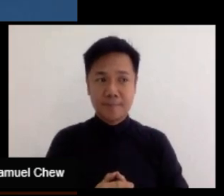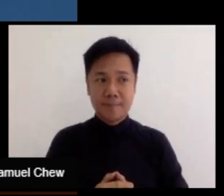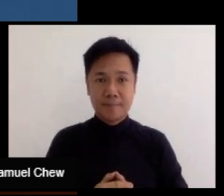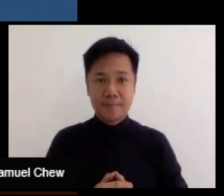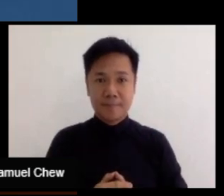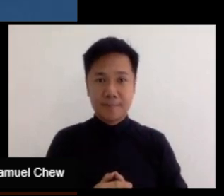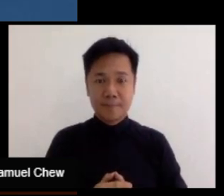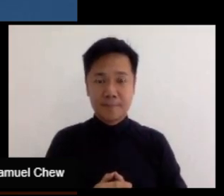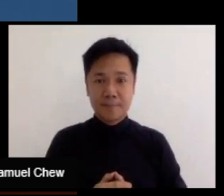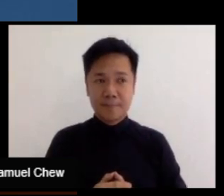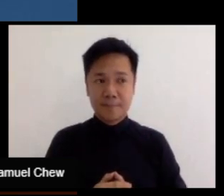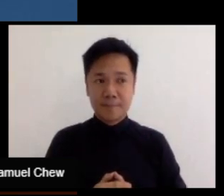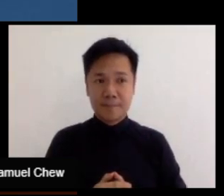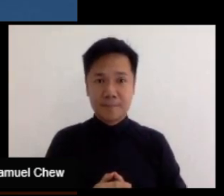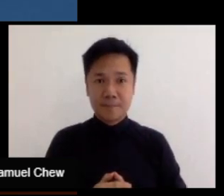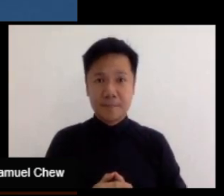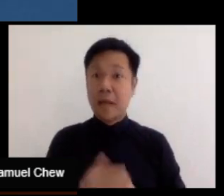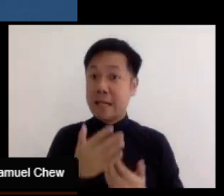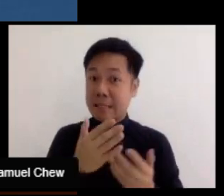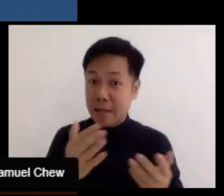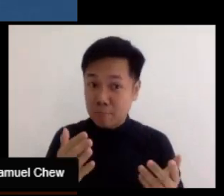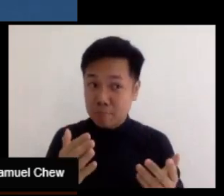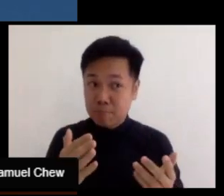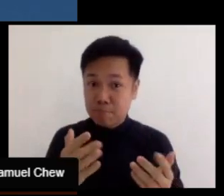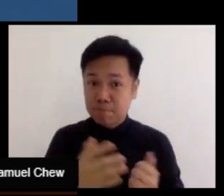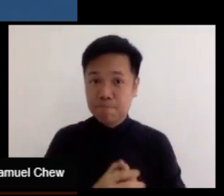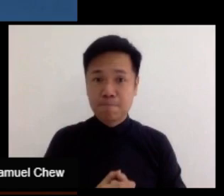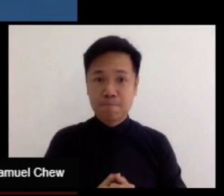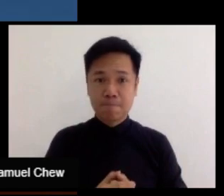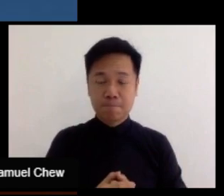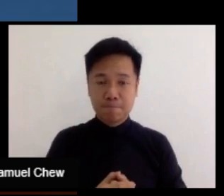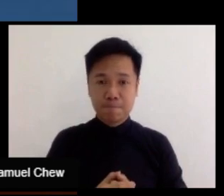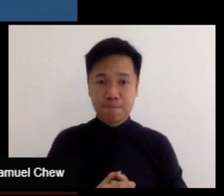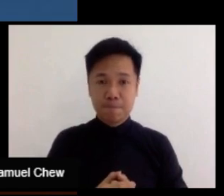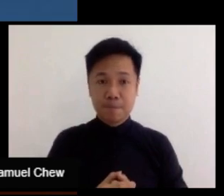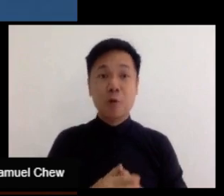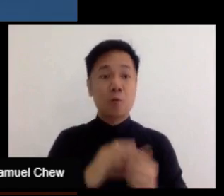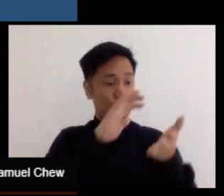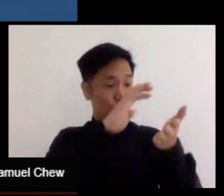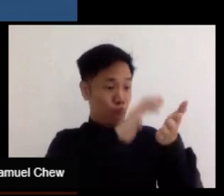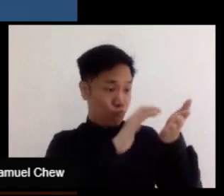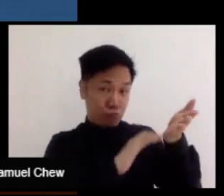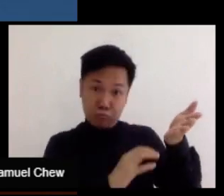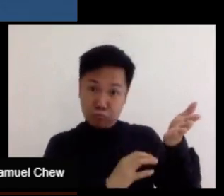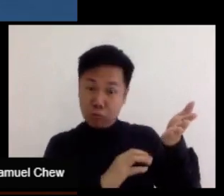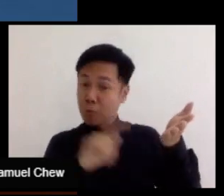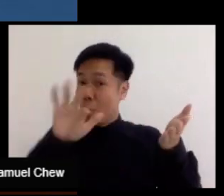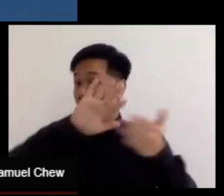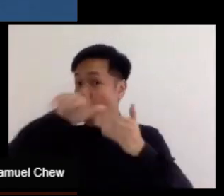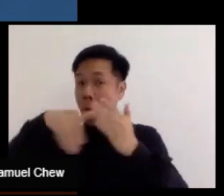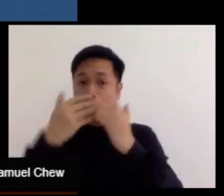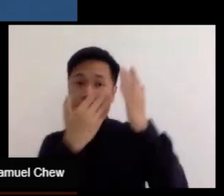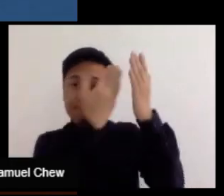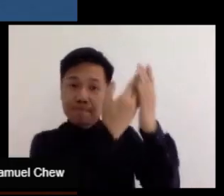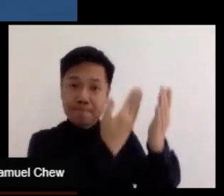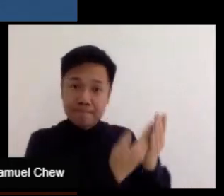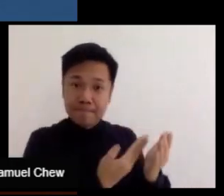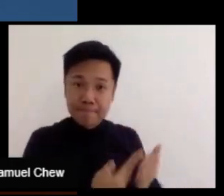that the draft report with those proposals that has been discussed on,